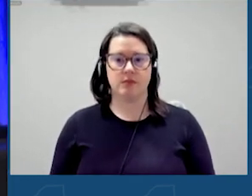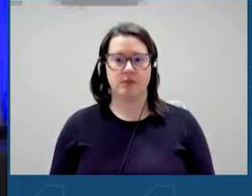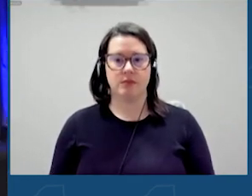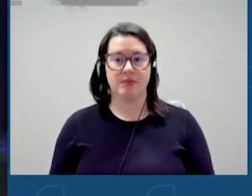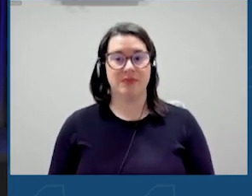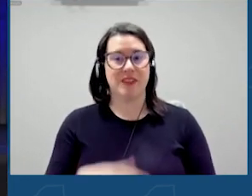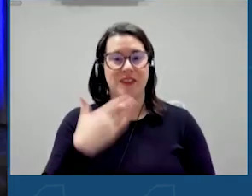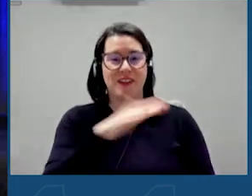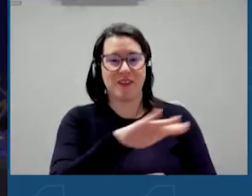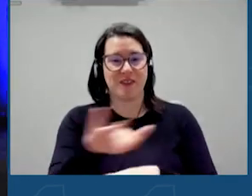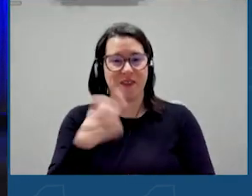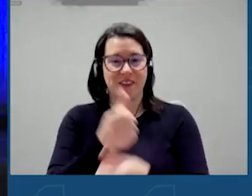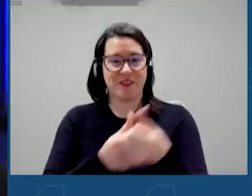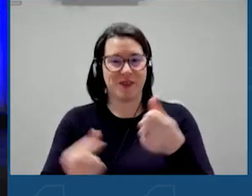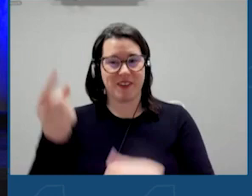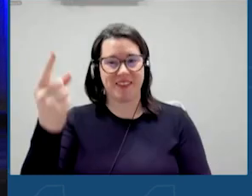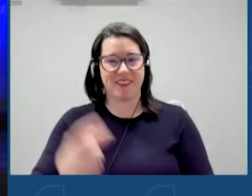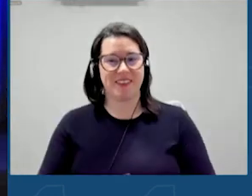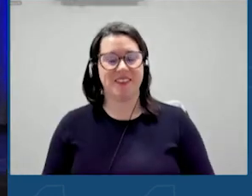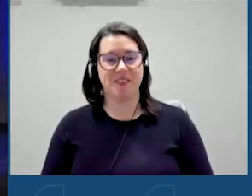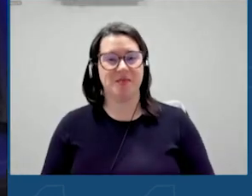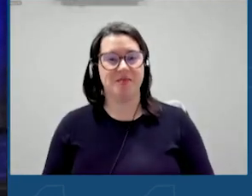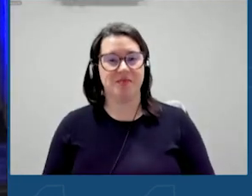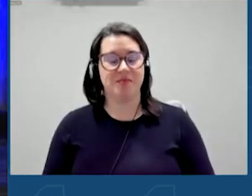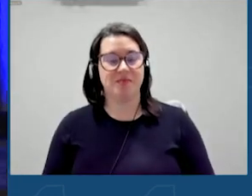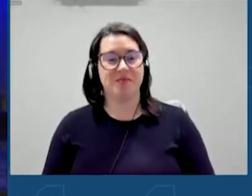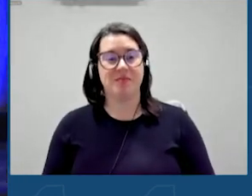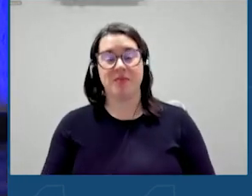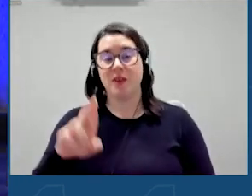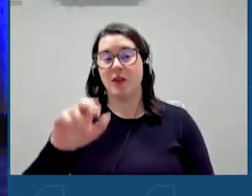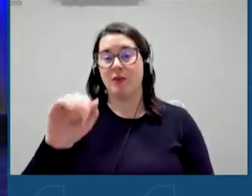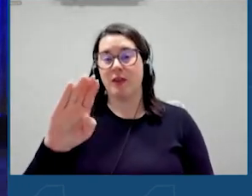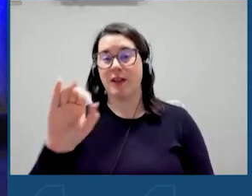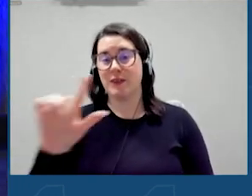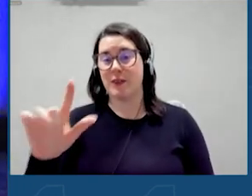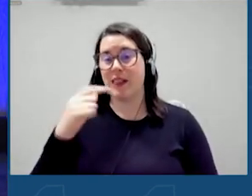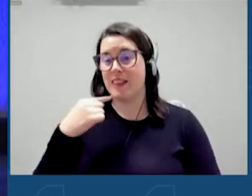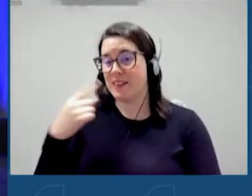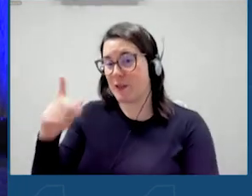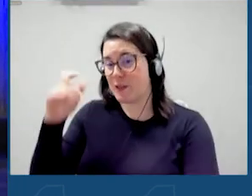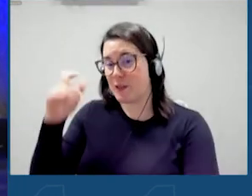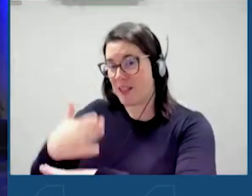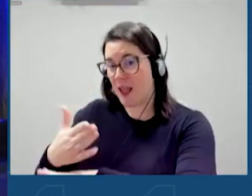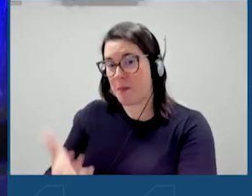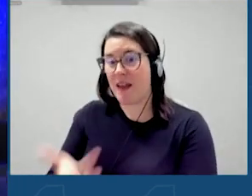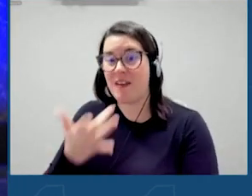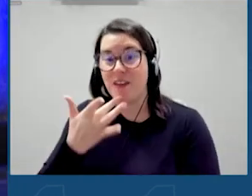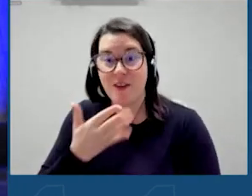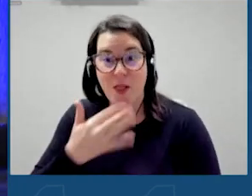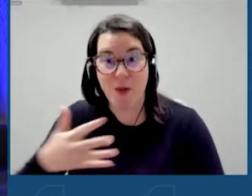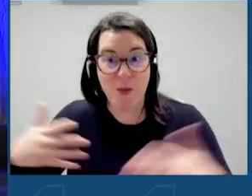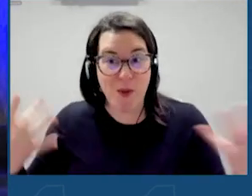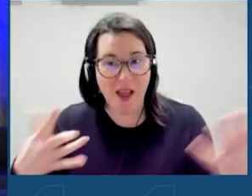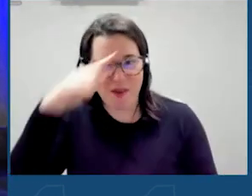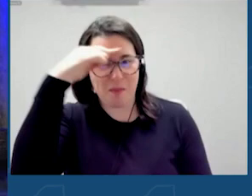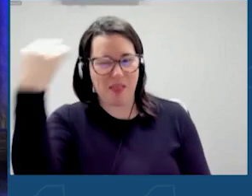Good afternoon, everyone. Rachel, you can tell Rory my favorite color is black.